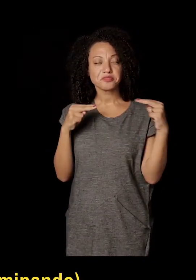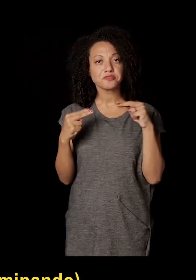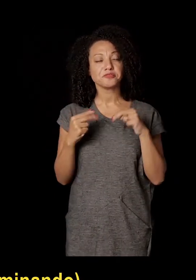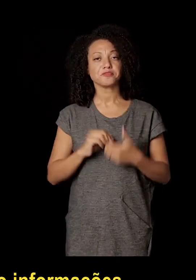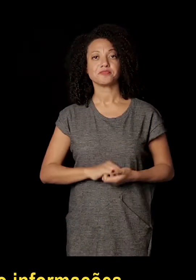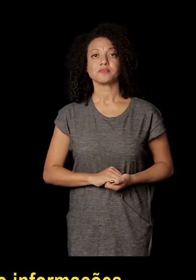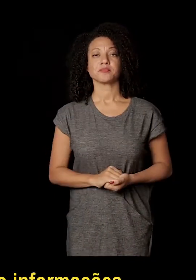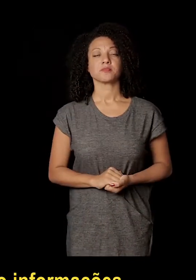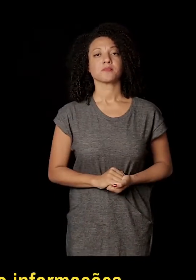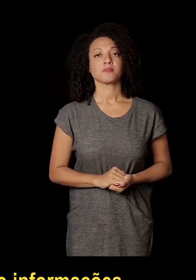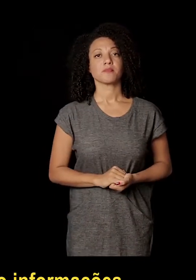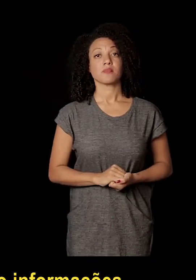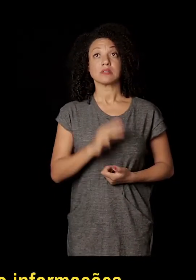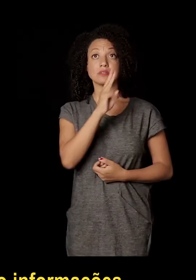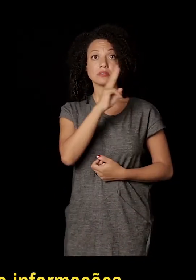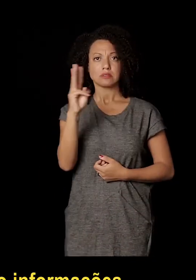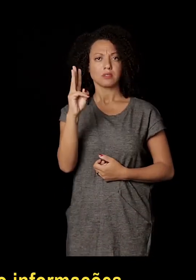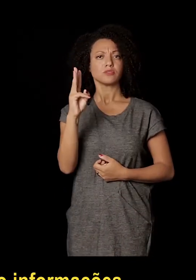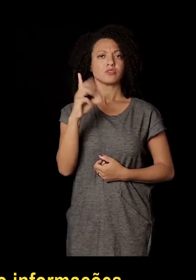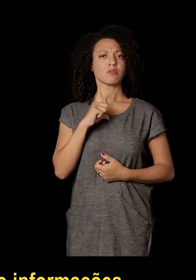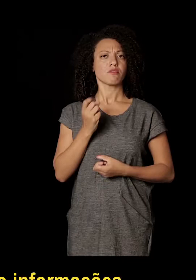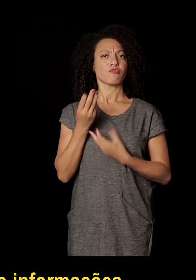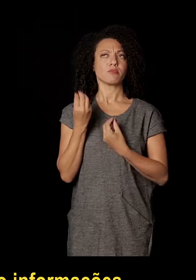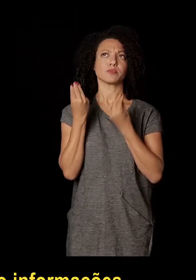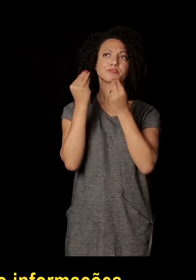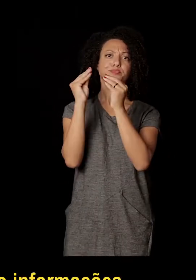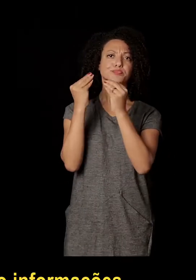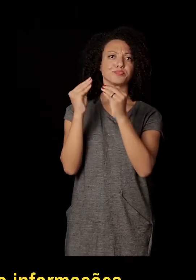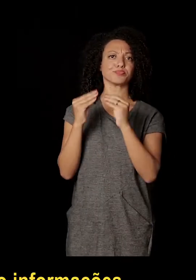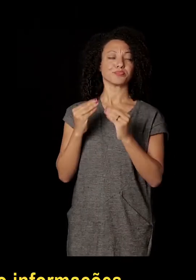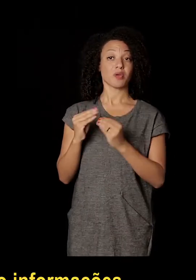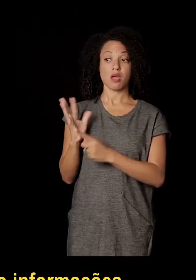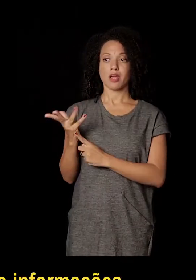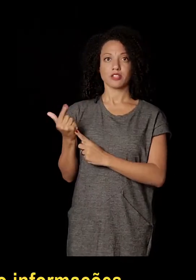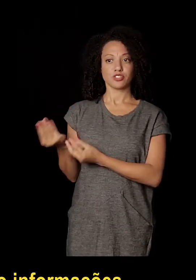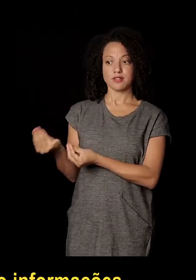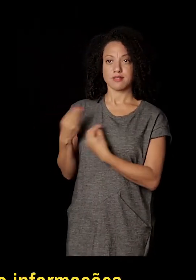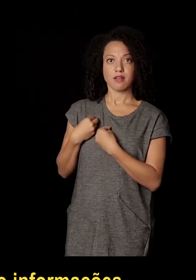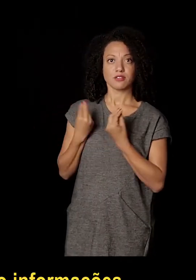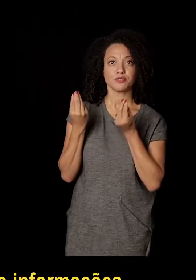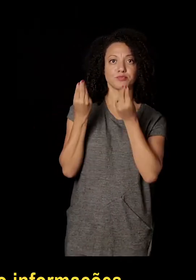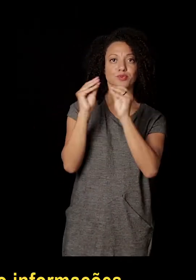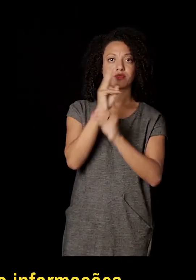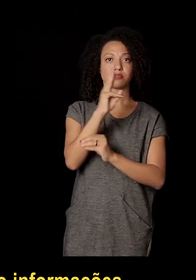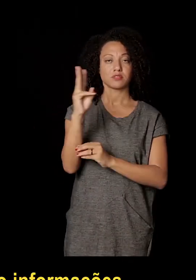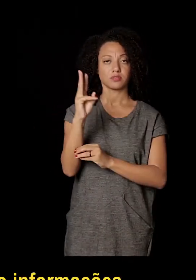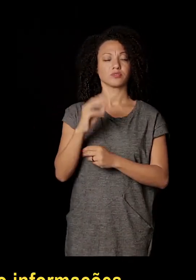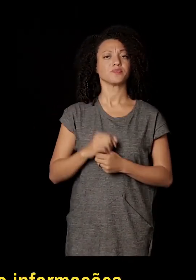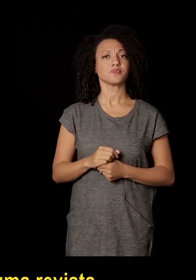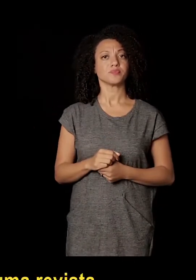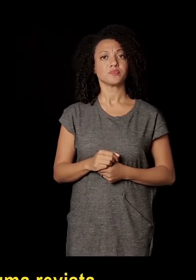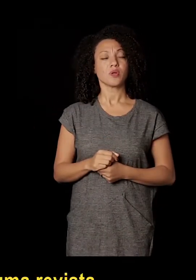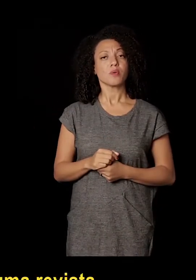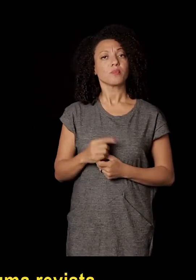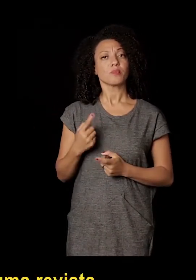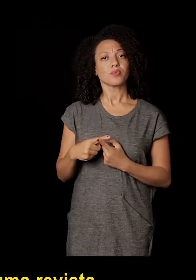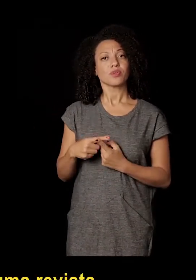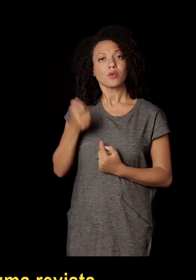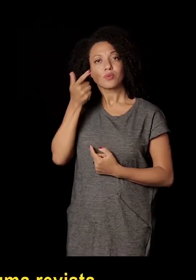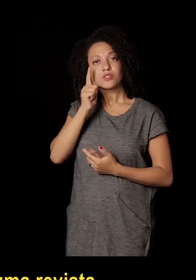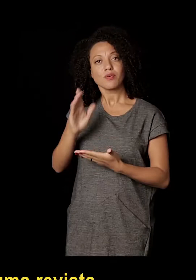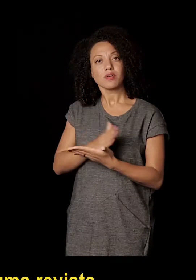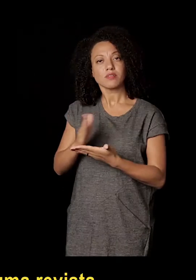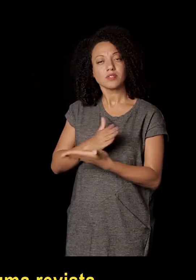to end. And what we post on our website, information that's sent to us by artists who have